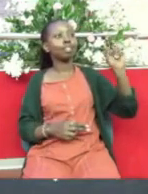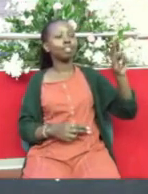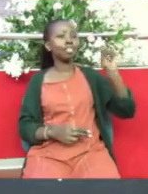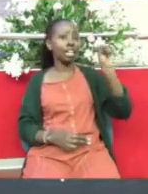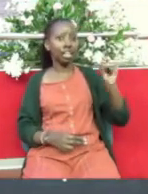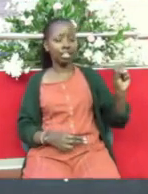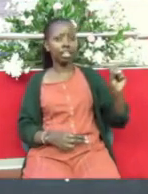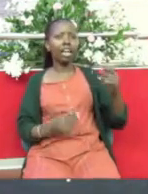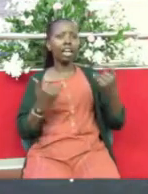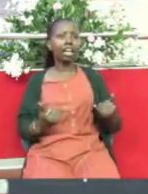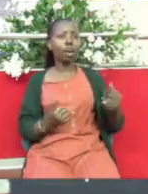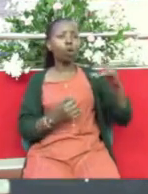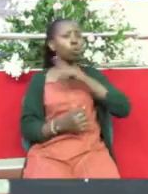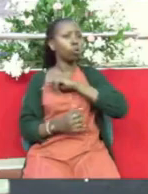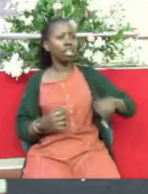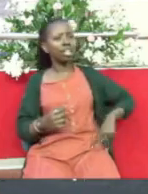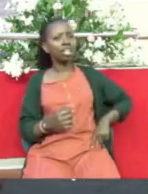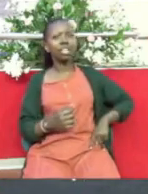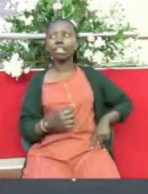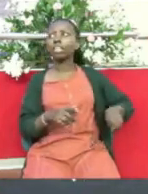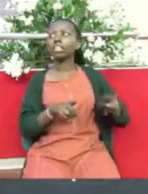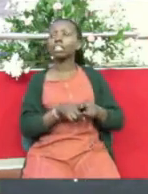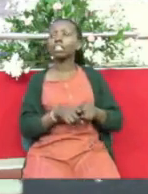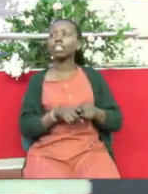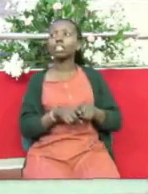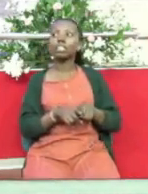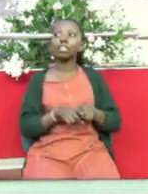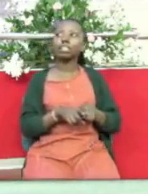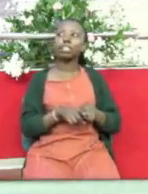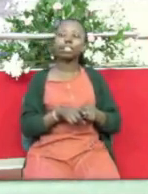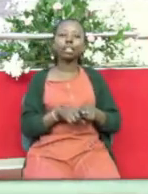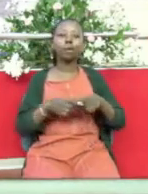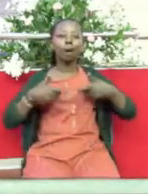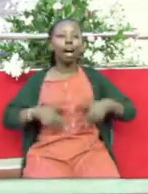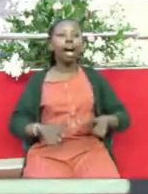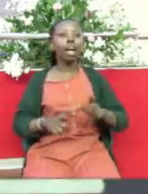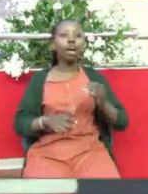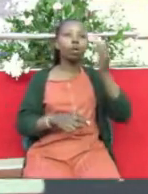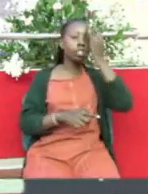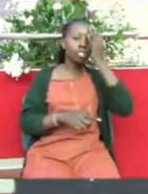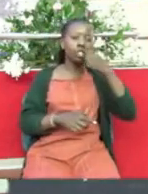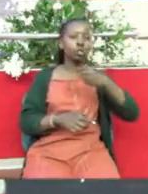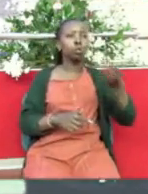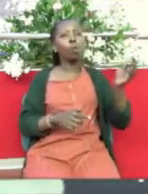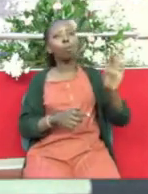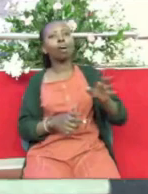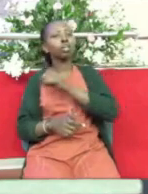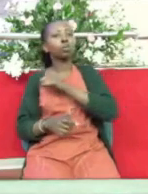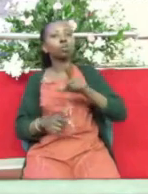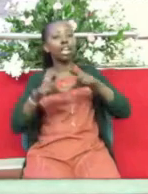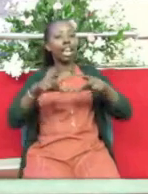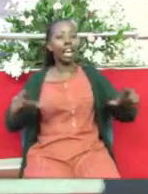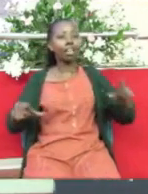And this king is used of the Lord so that the Israelites can go back to their land and be able to reconstruct their land